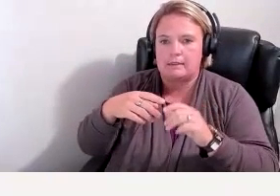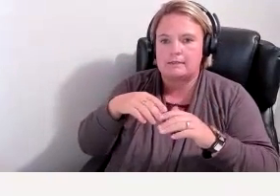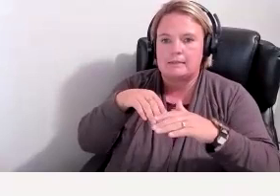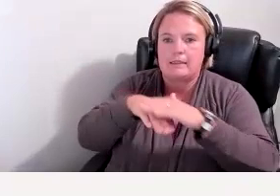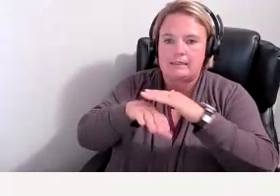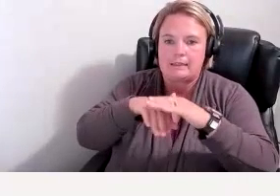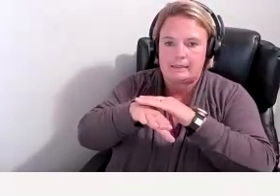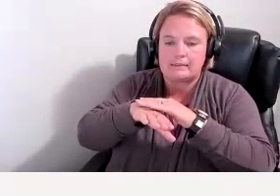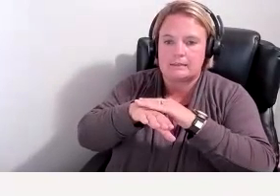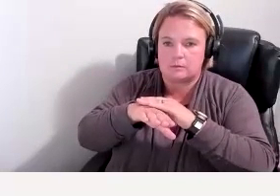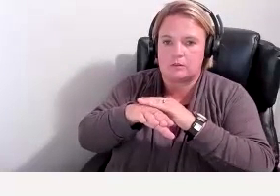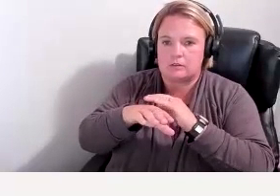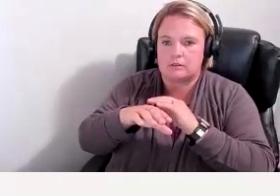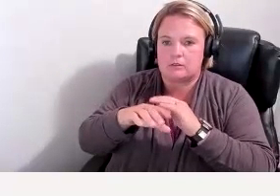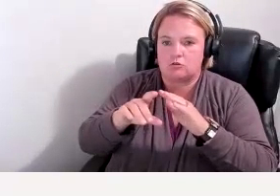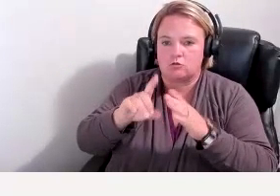accessibility checker.